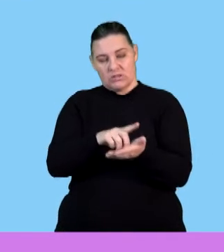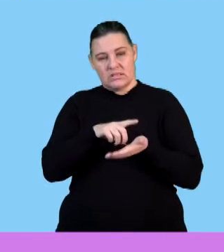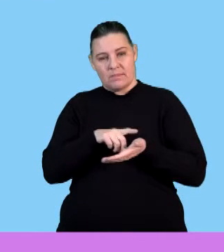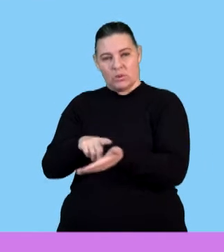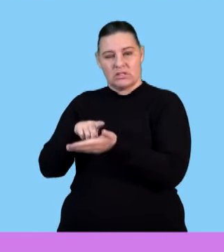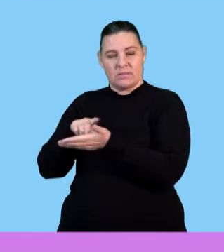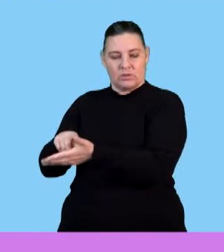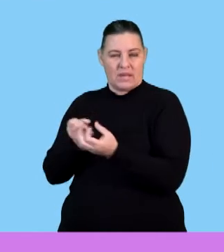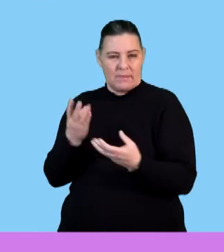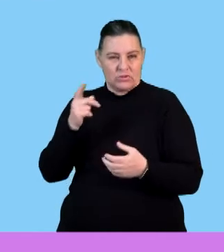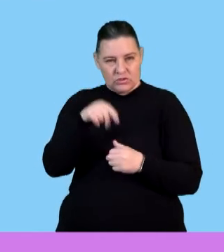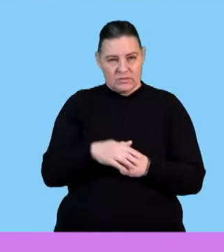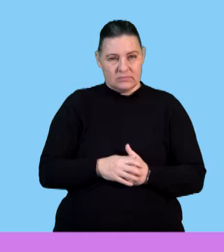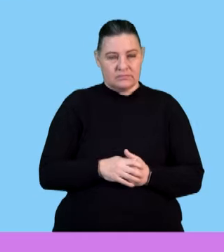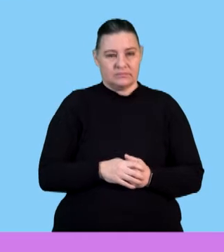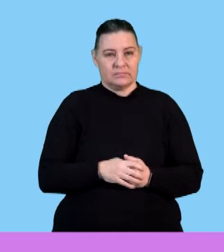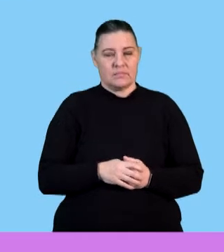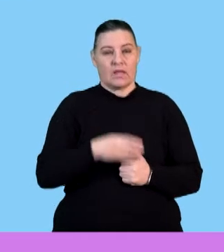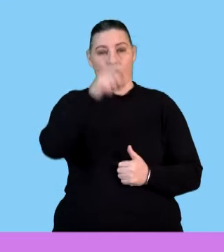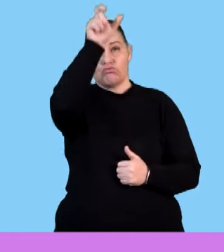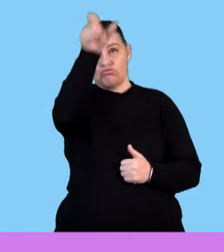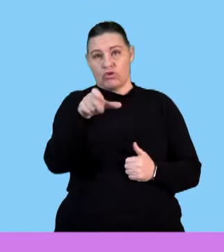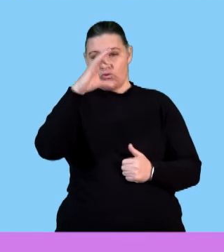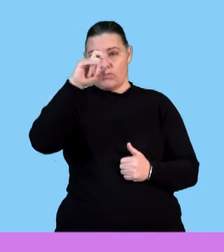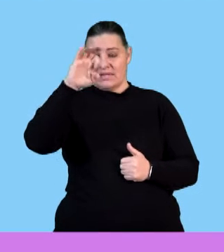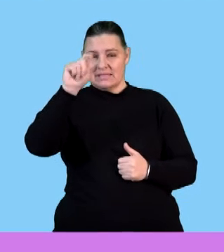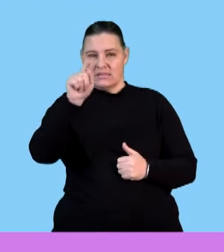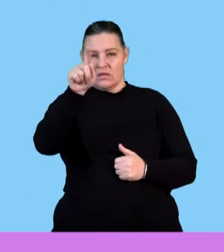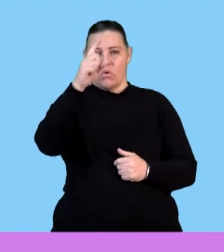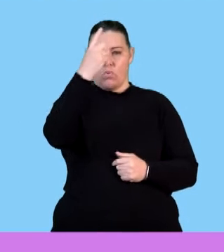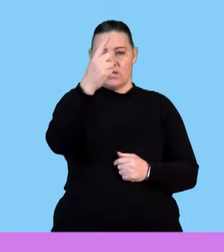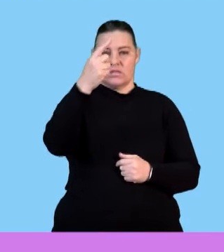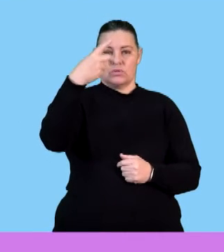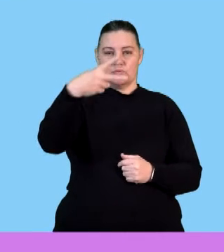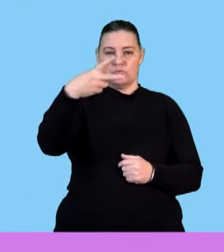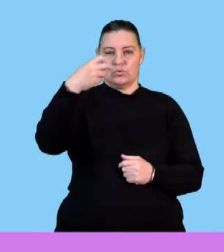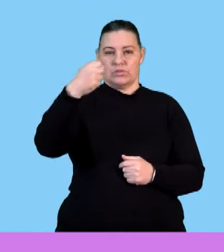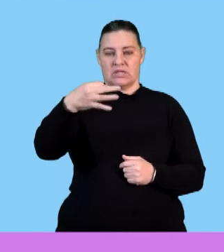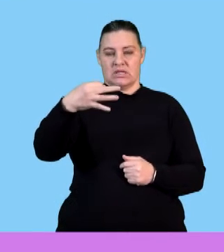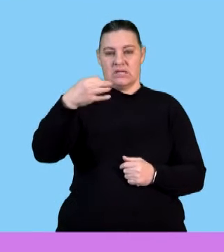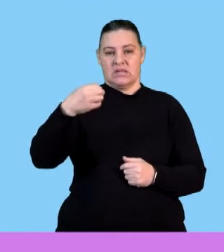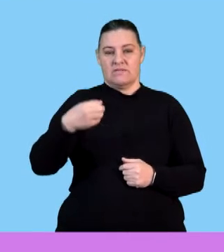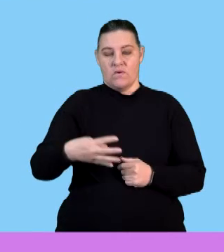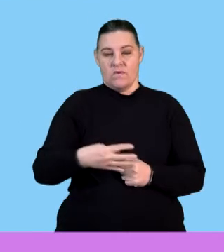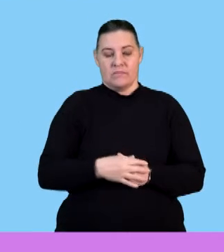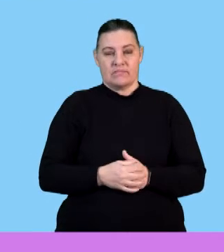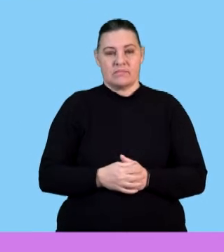deposits. So here we go, the credits column. There's one, there's